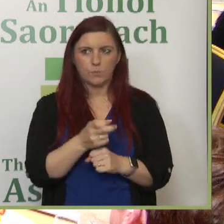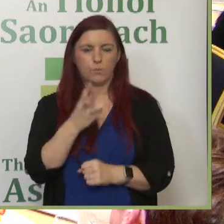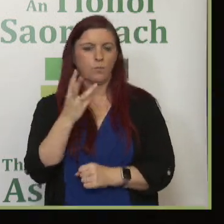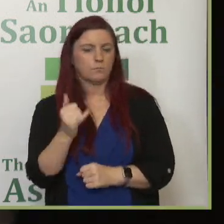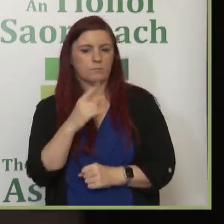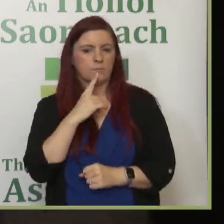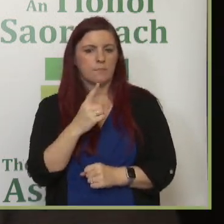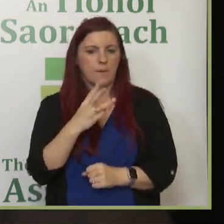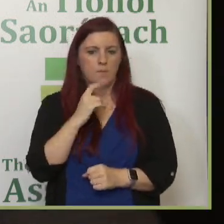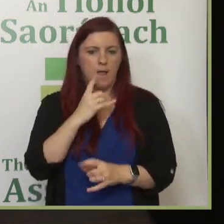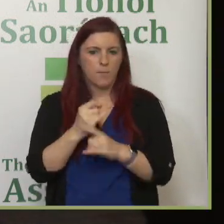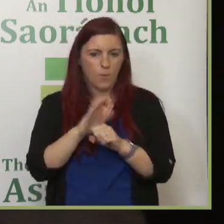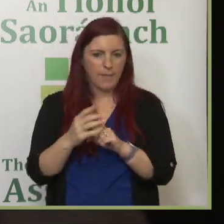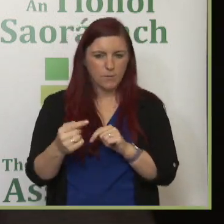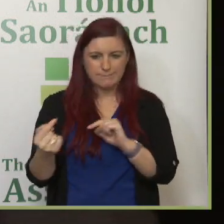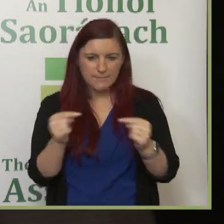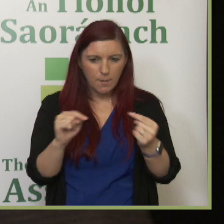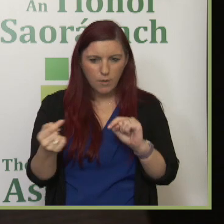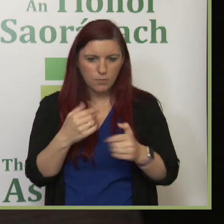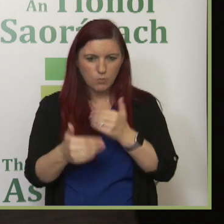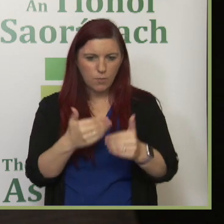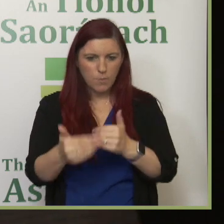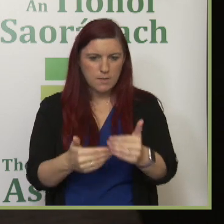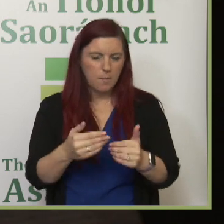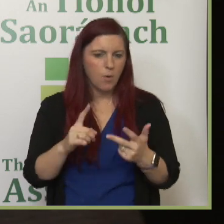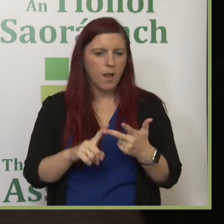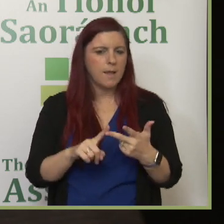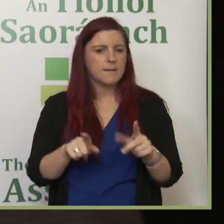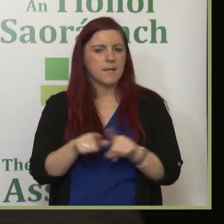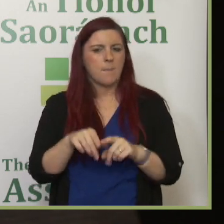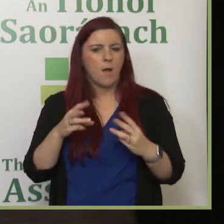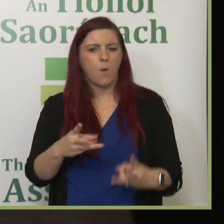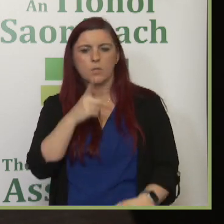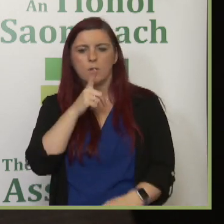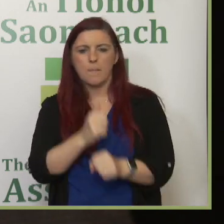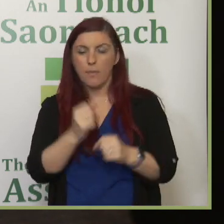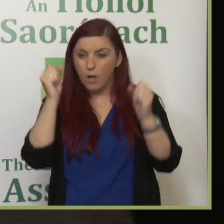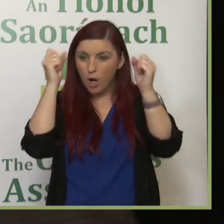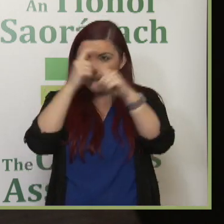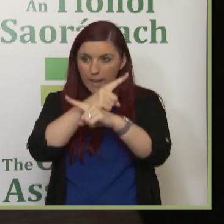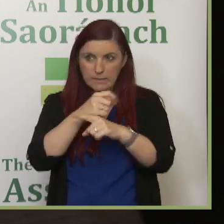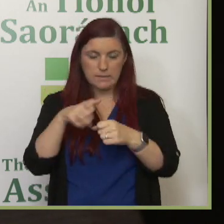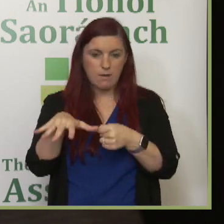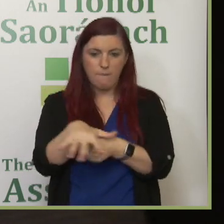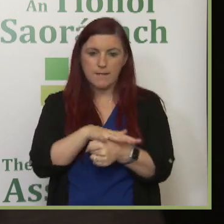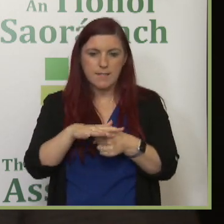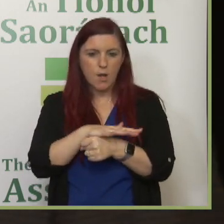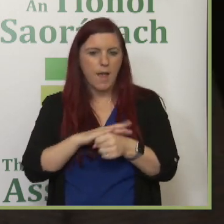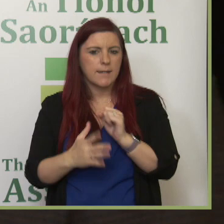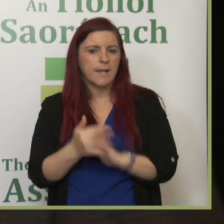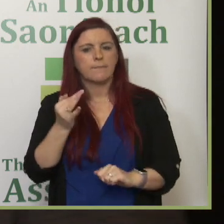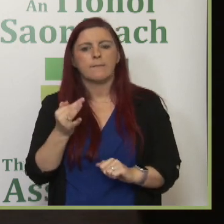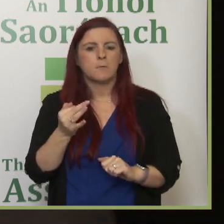your deliberations as you go forward in this process. And really what I want to do is highlight the complexity in this area and why there's no